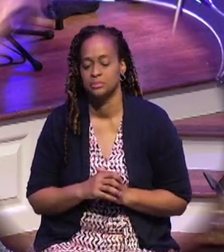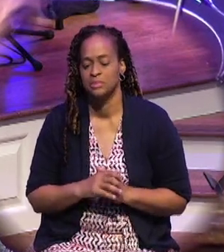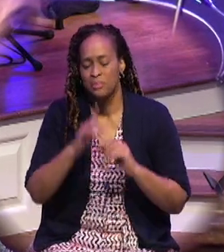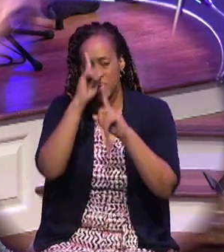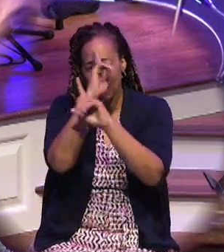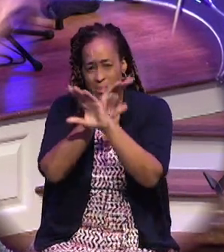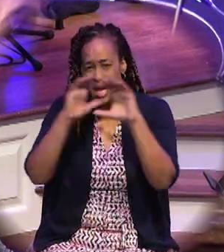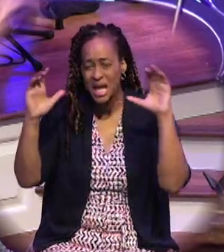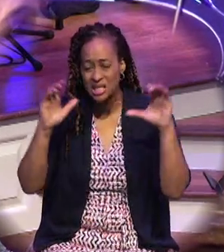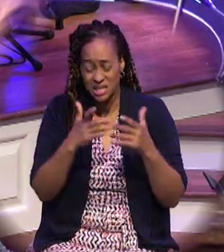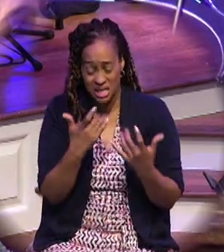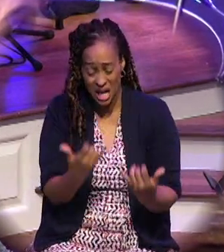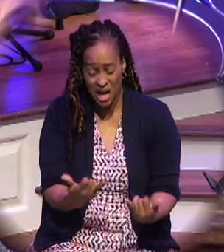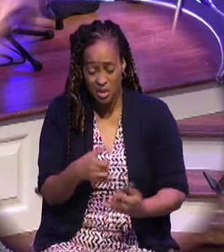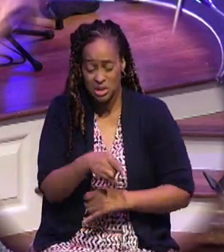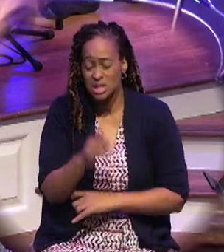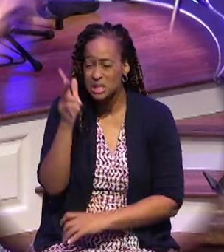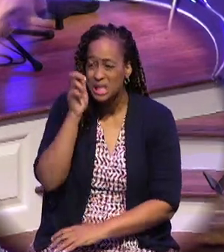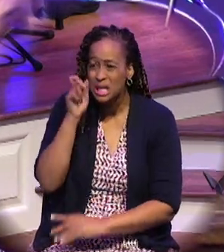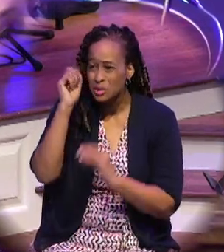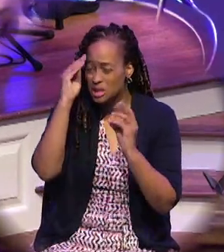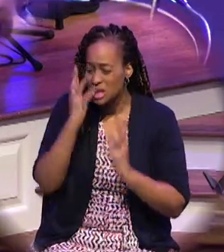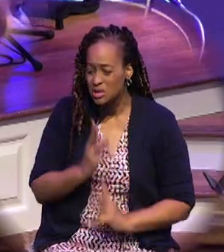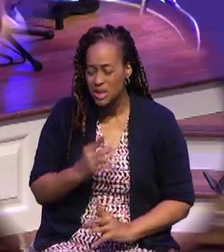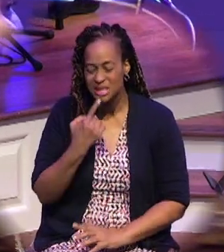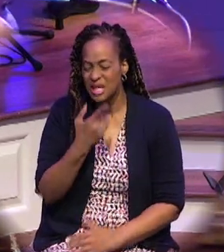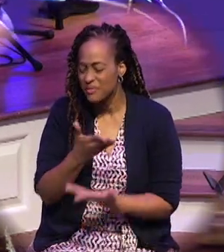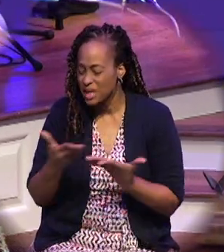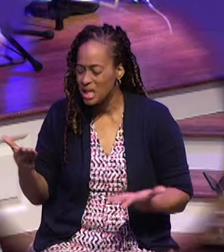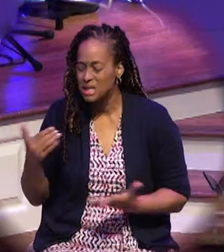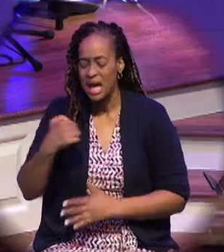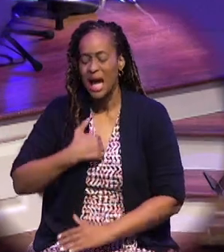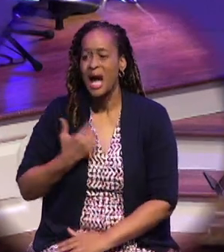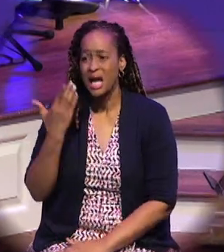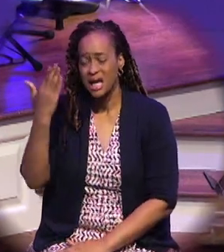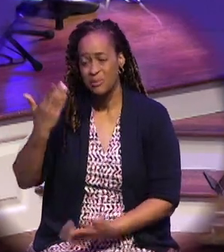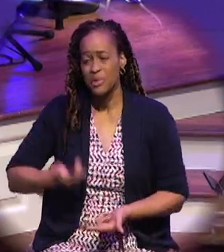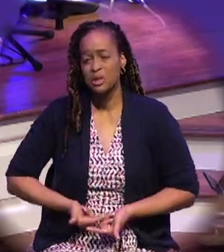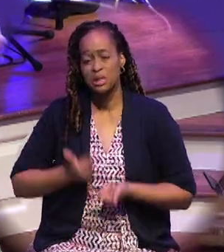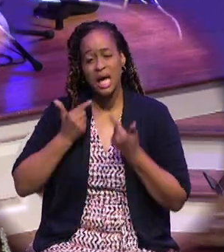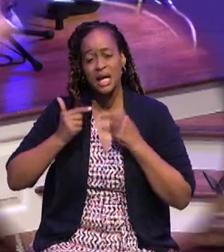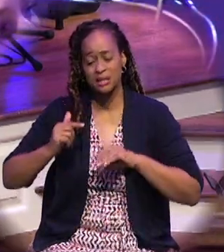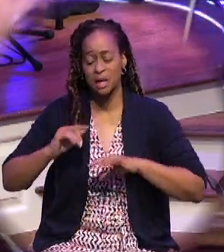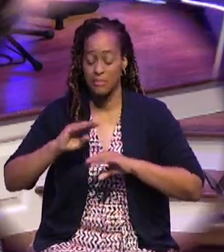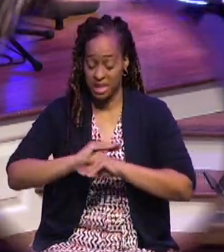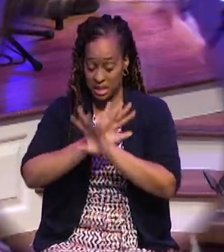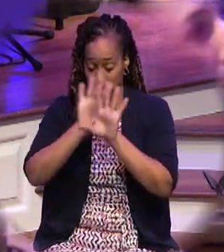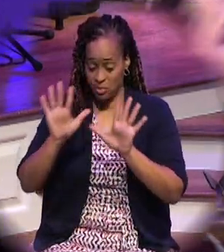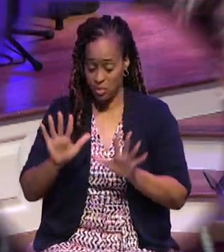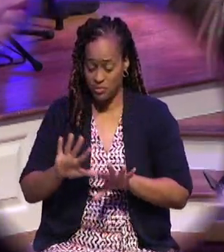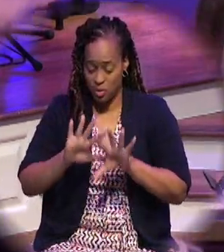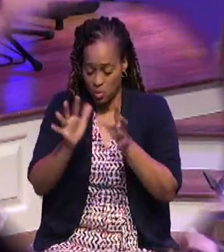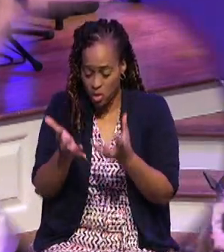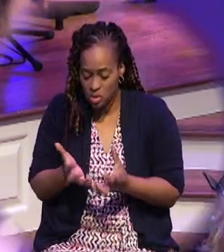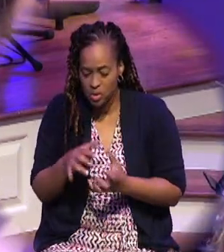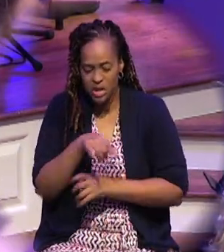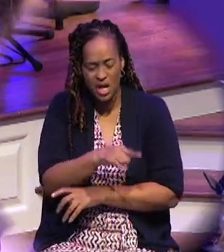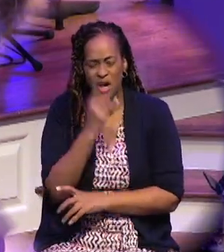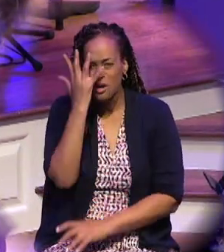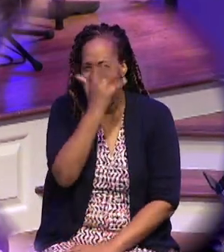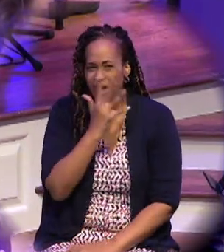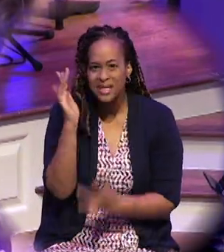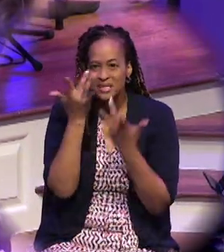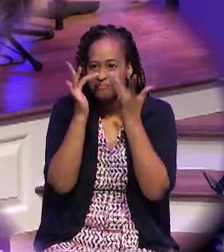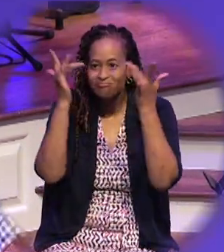Imagine when she was sitting there listening to his teacher and he said things like, I am the light of the world. Her being, her light, her face